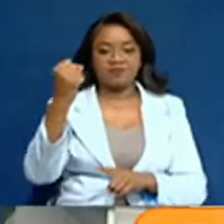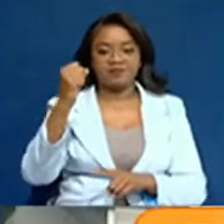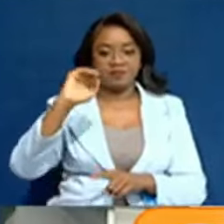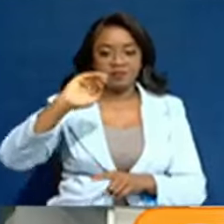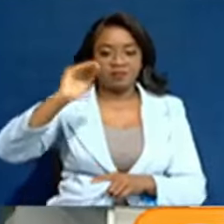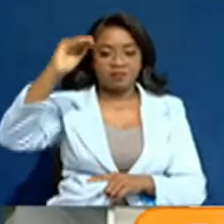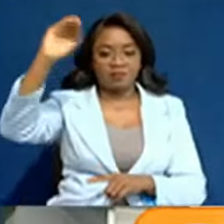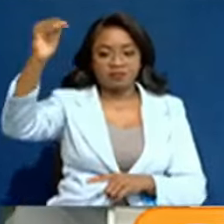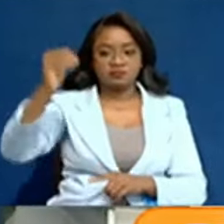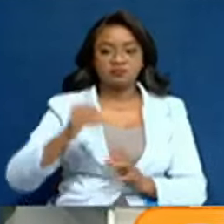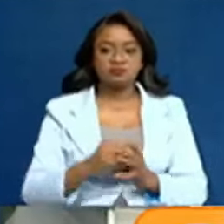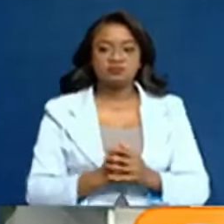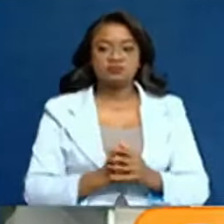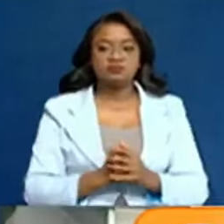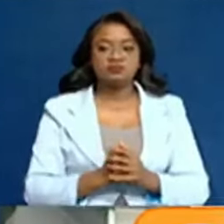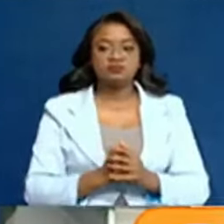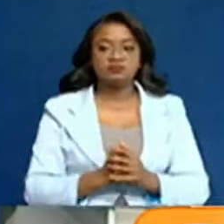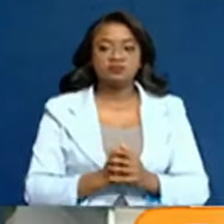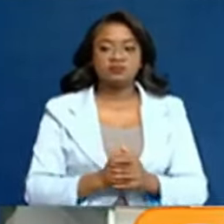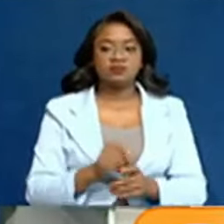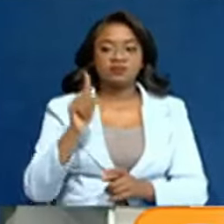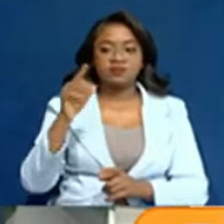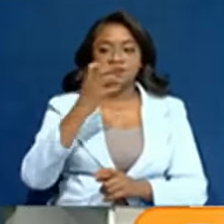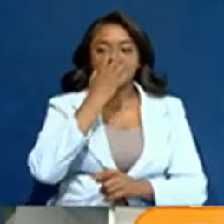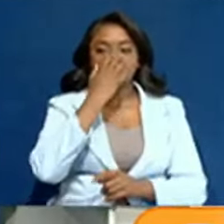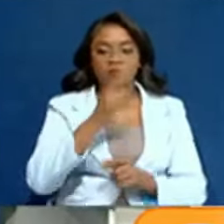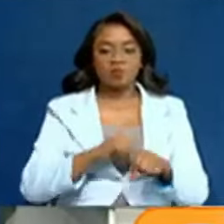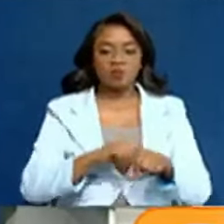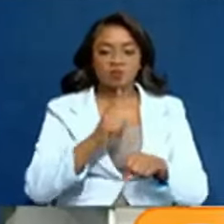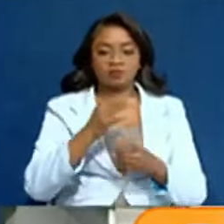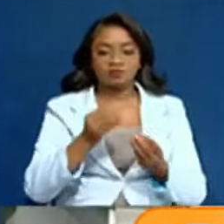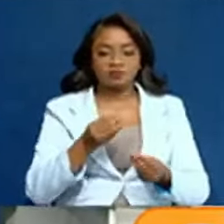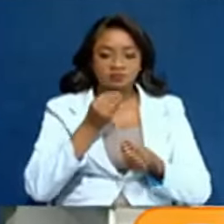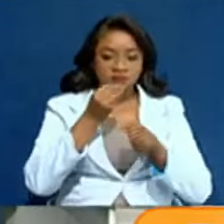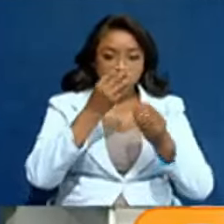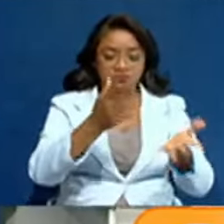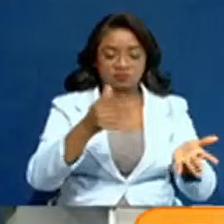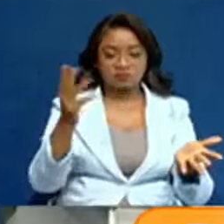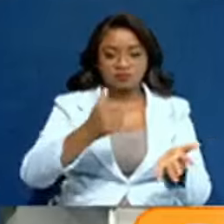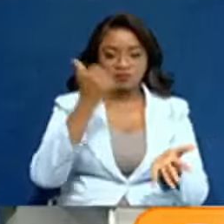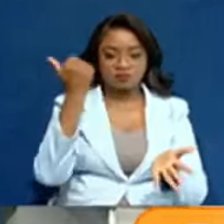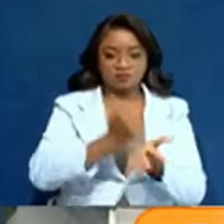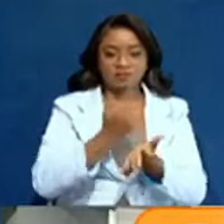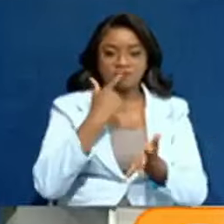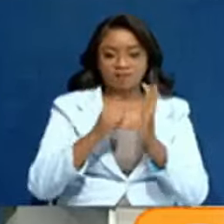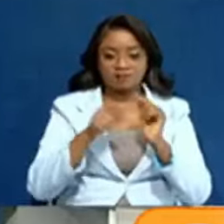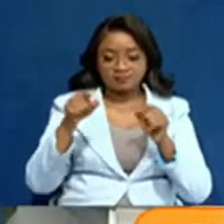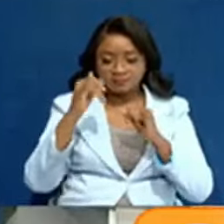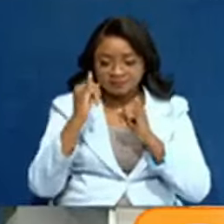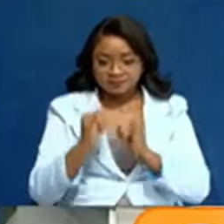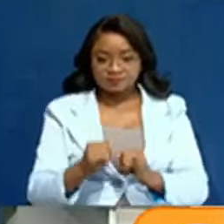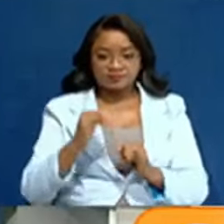status. President William Ruto, while handing over the charter in Eldoret, said the new city will now have to